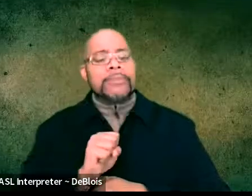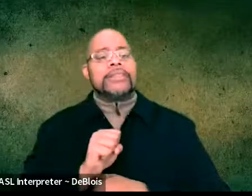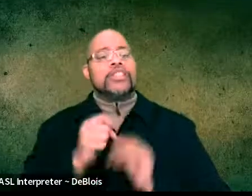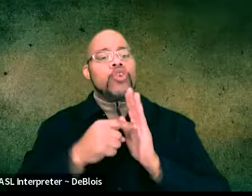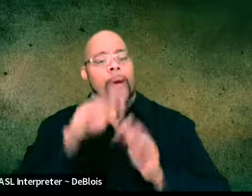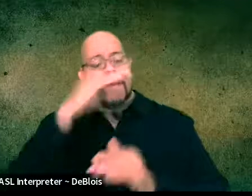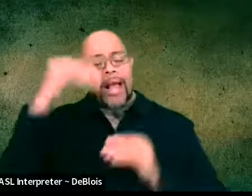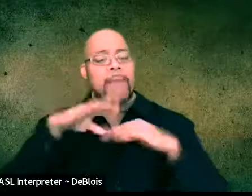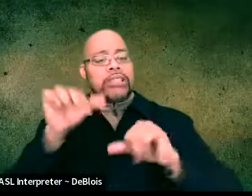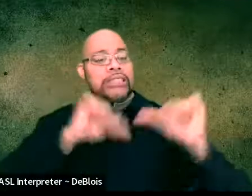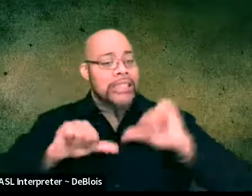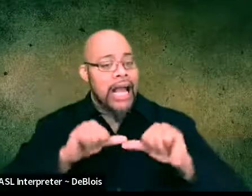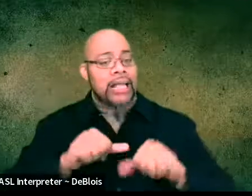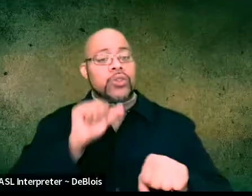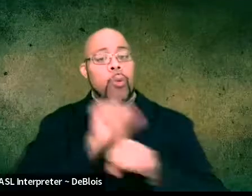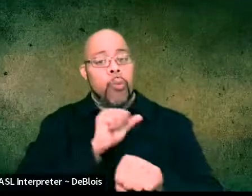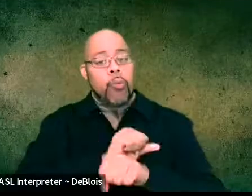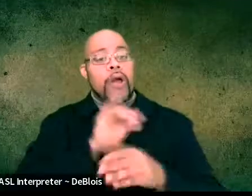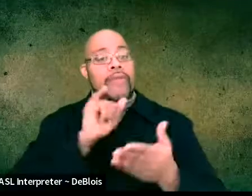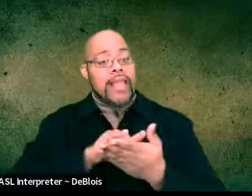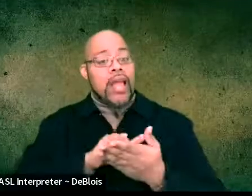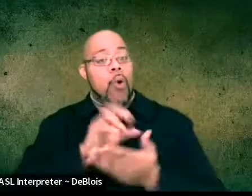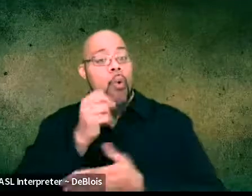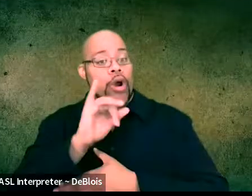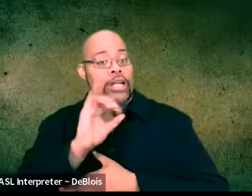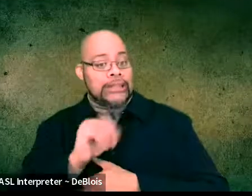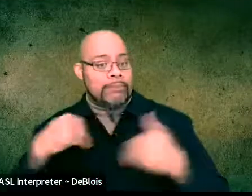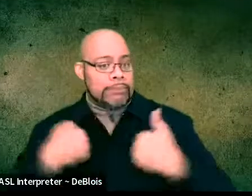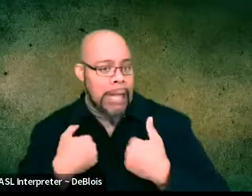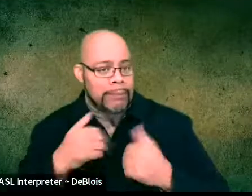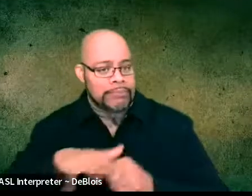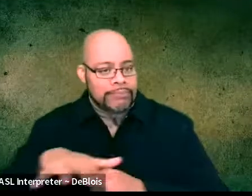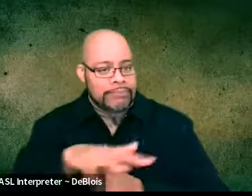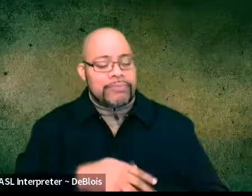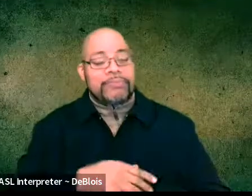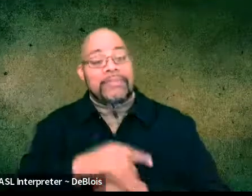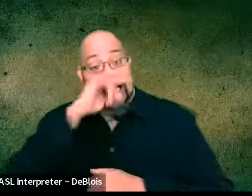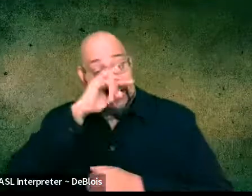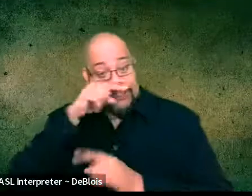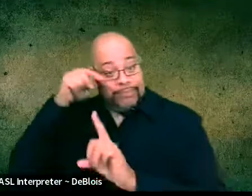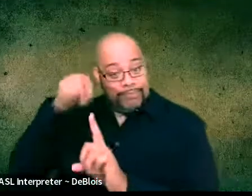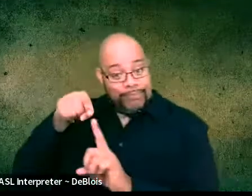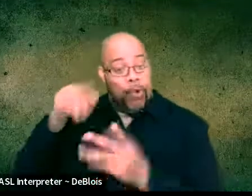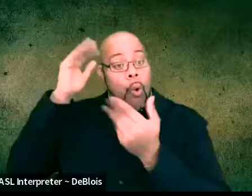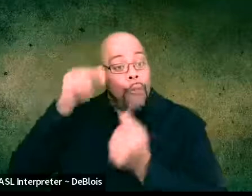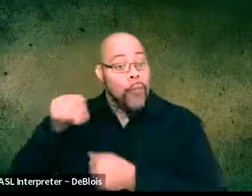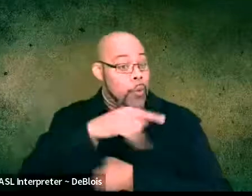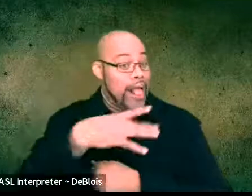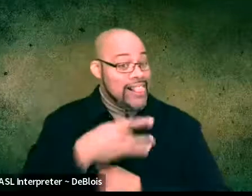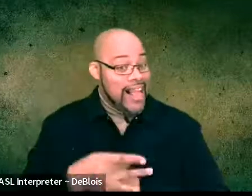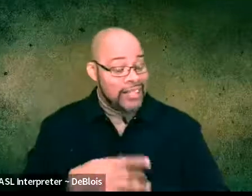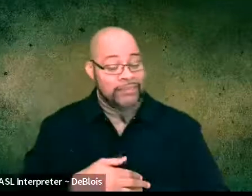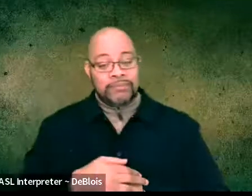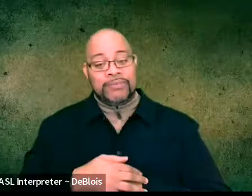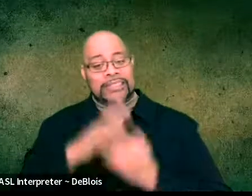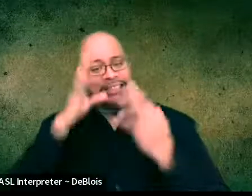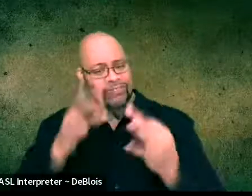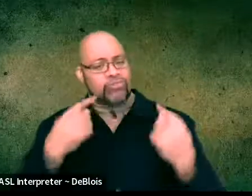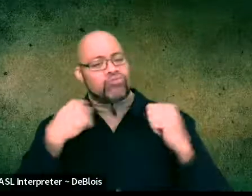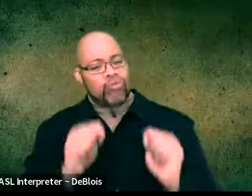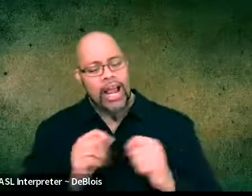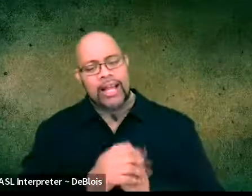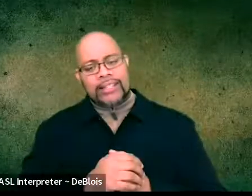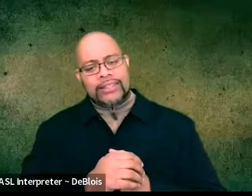marine scientists who work on those organisms. So the kids, hopefully you'll like it. We're definitely trying